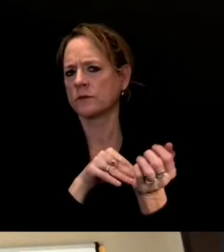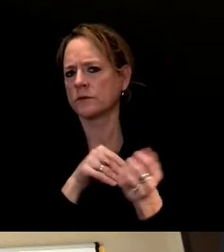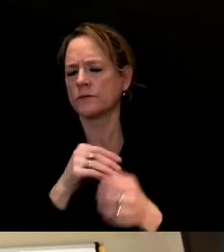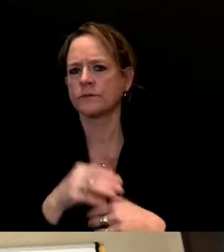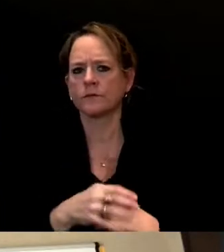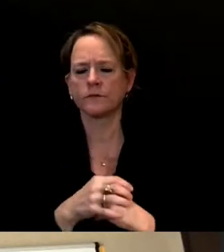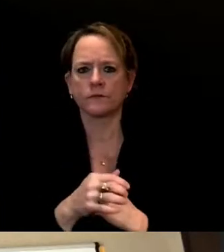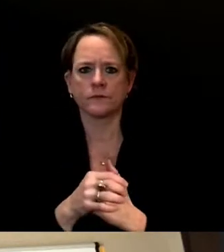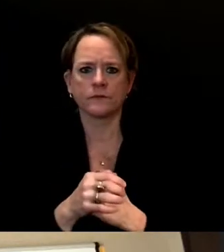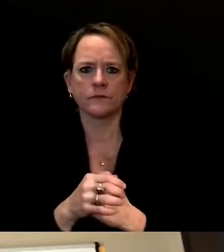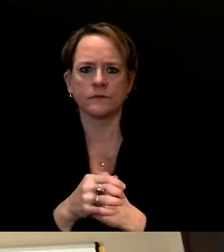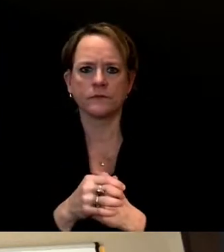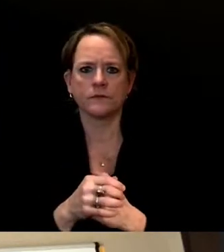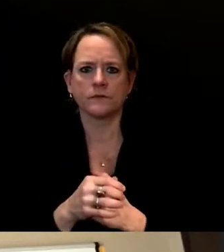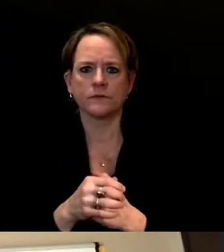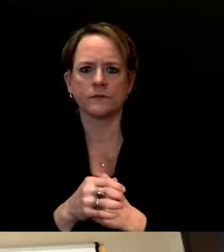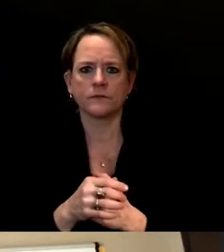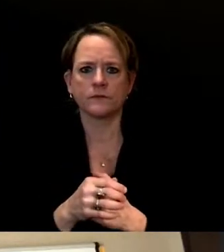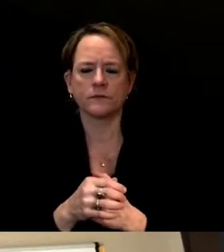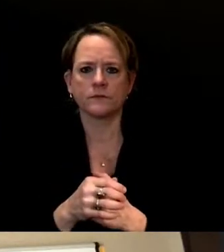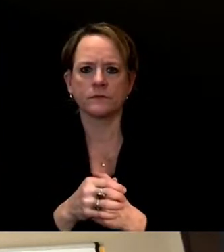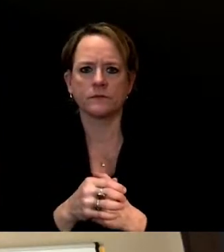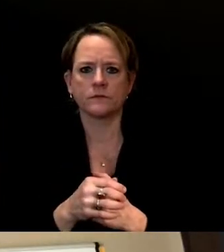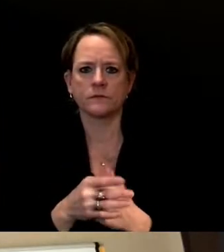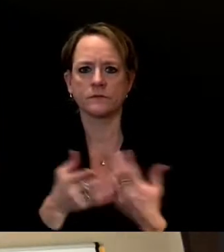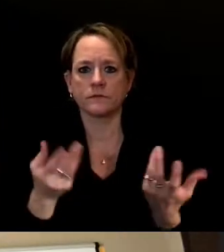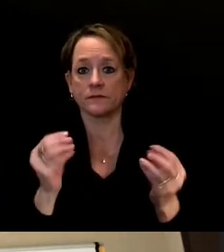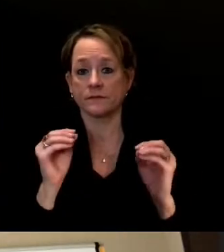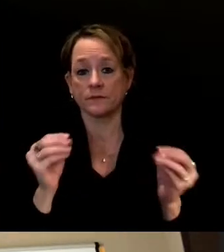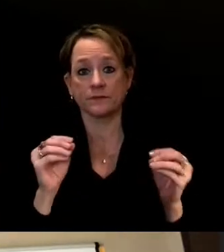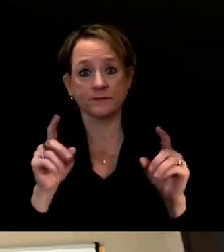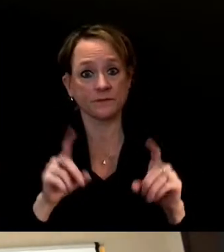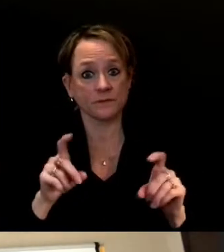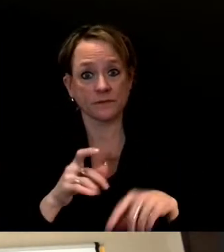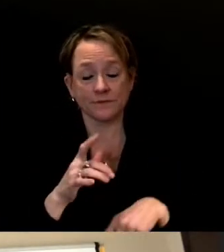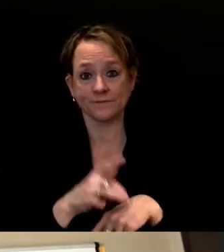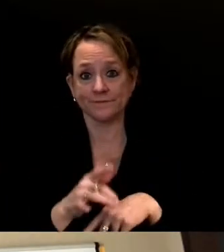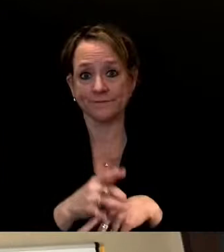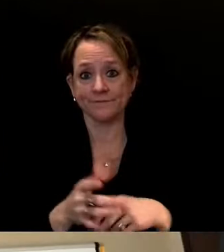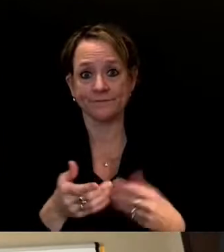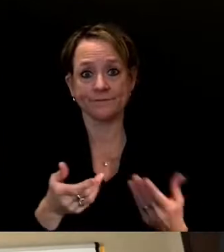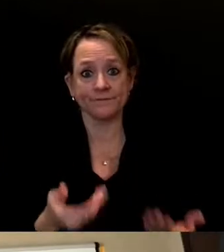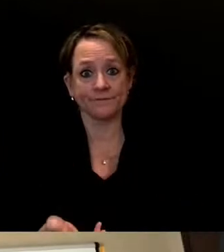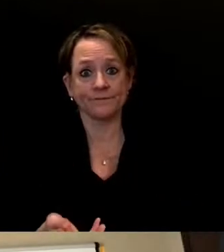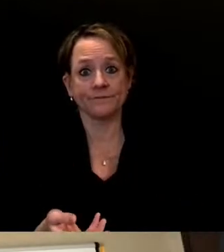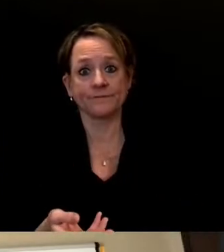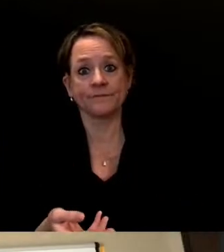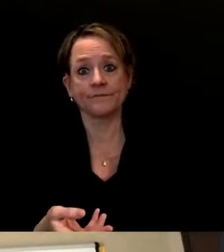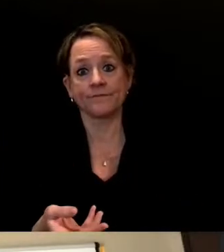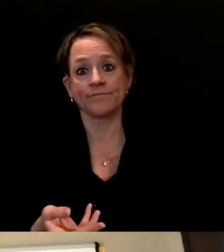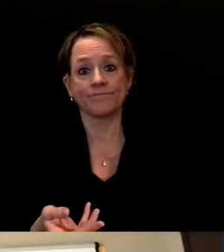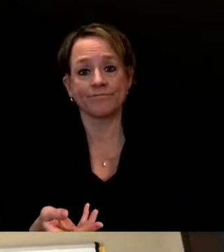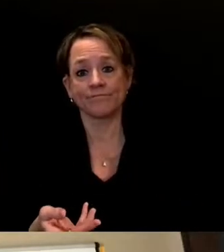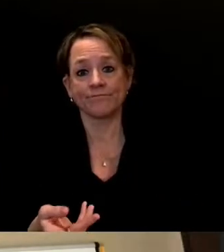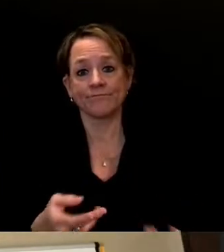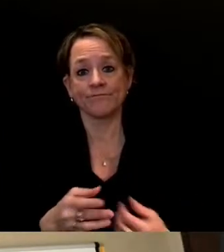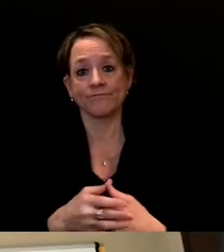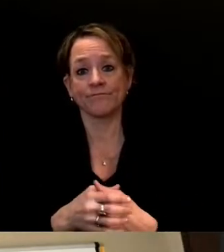in the community. Our public community testing sites, I believe, test people down to